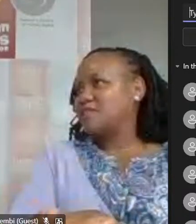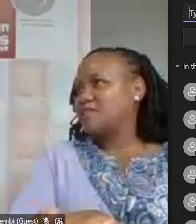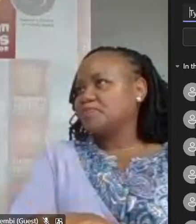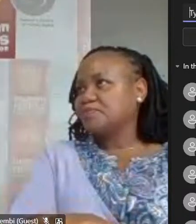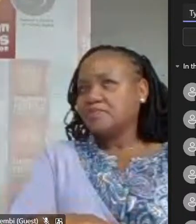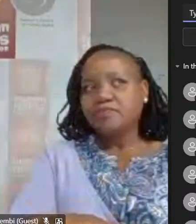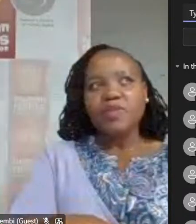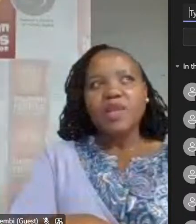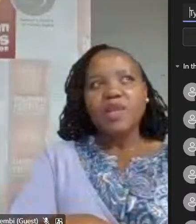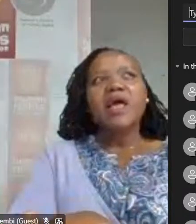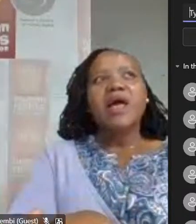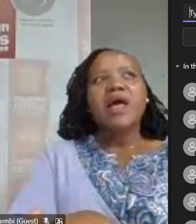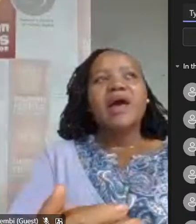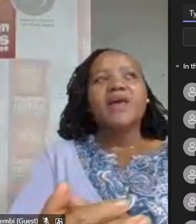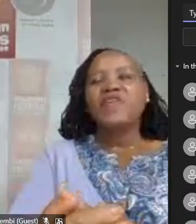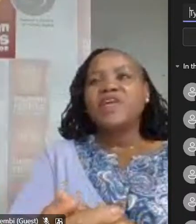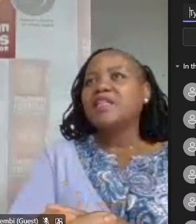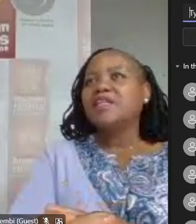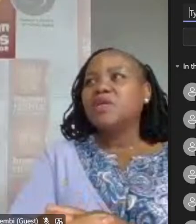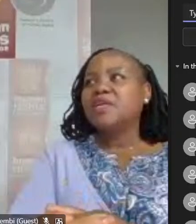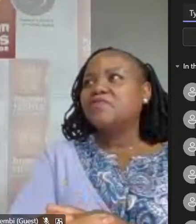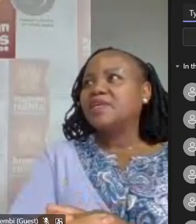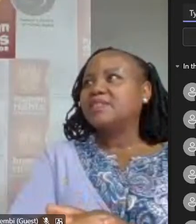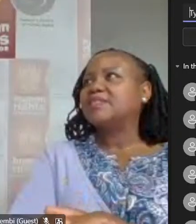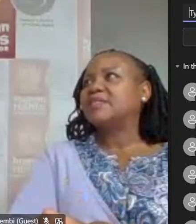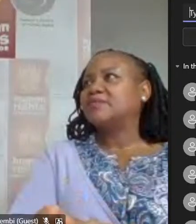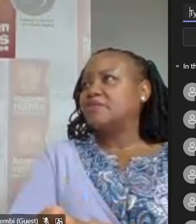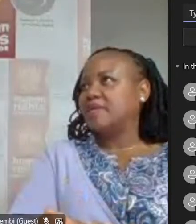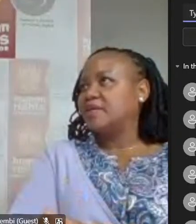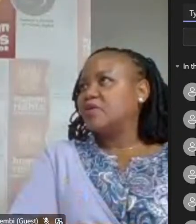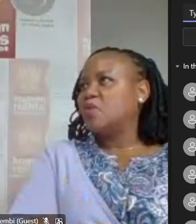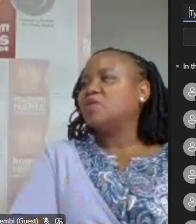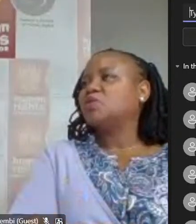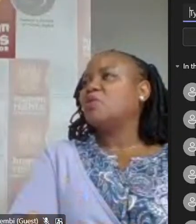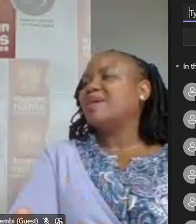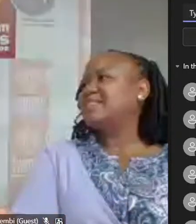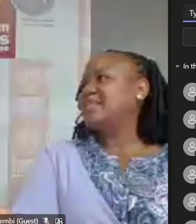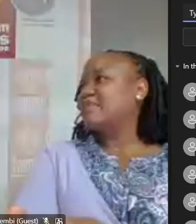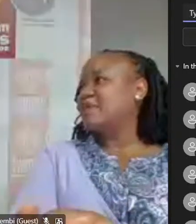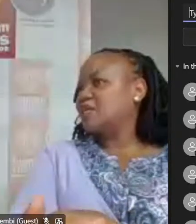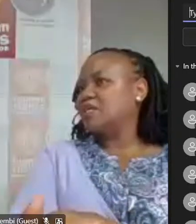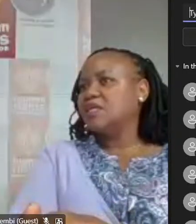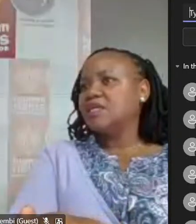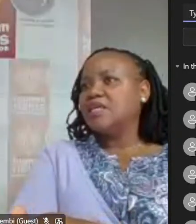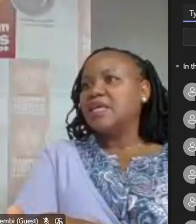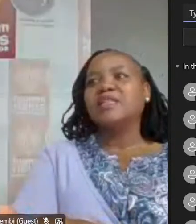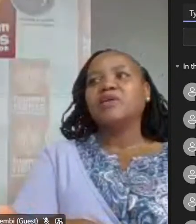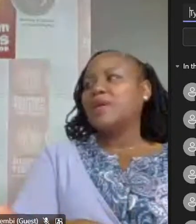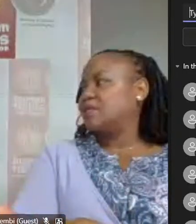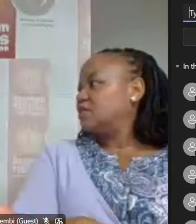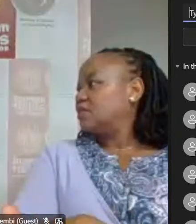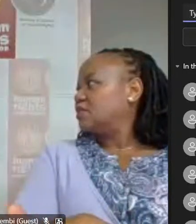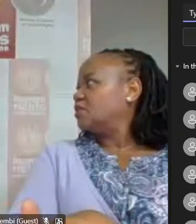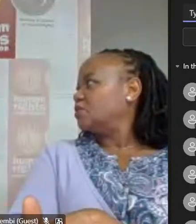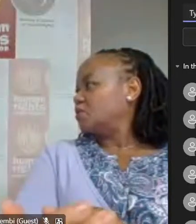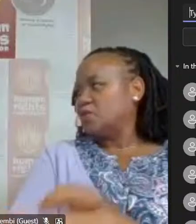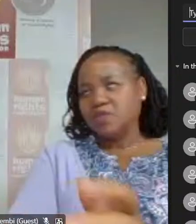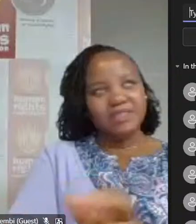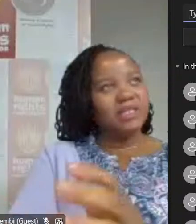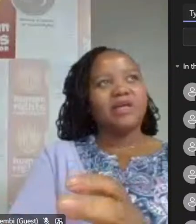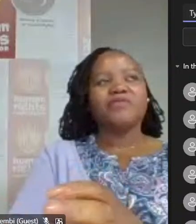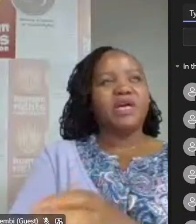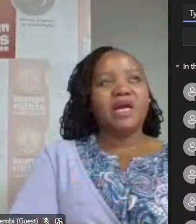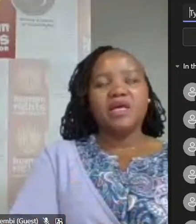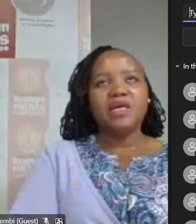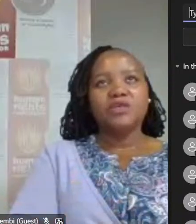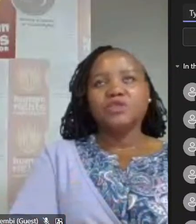decoloniality. I think in the 21st century, when so much is happening in the world, in